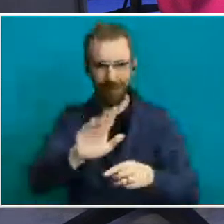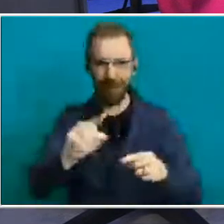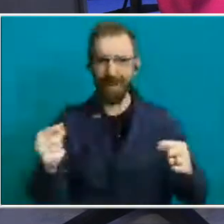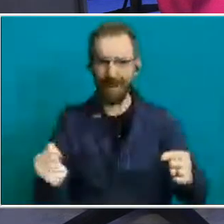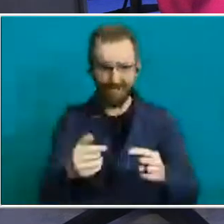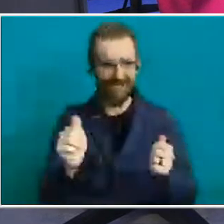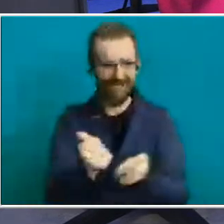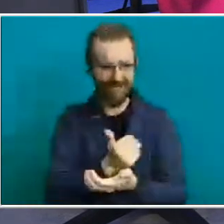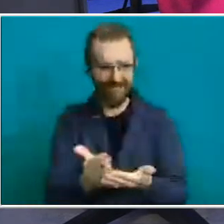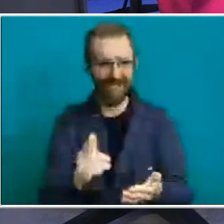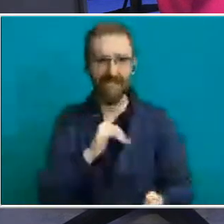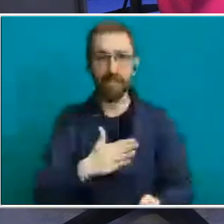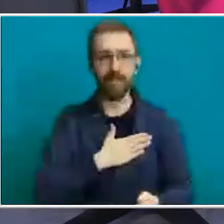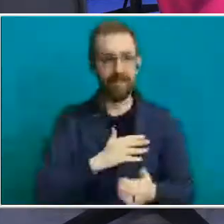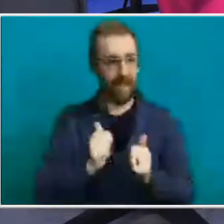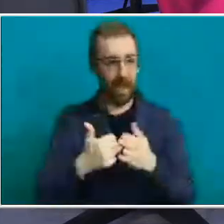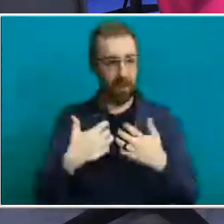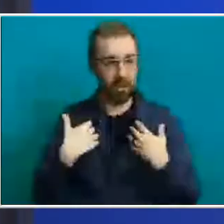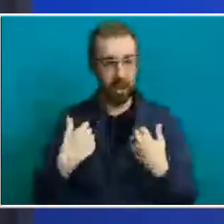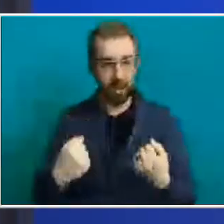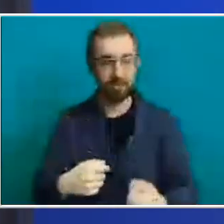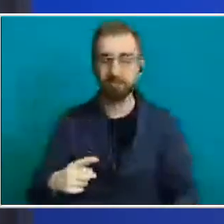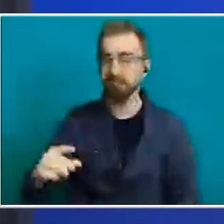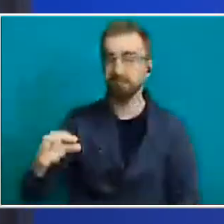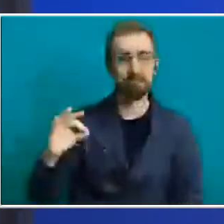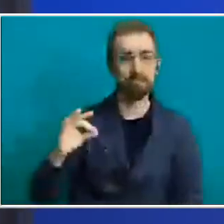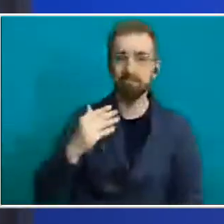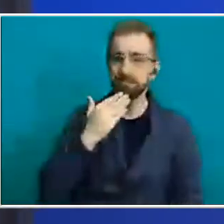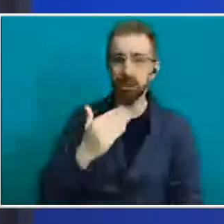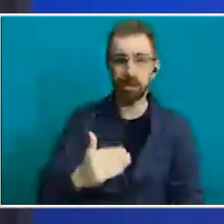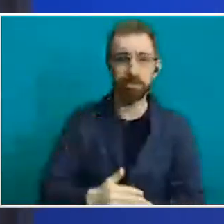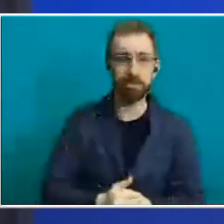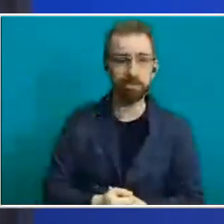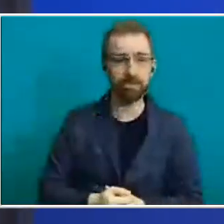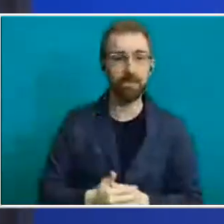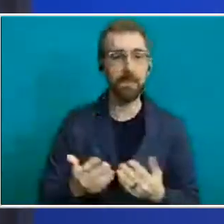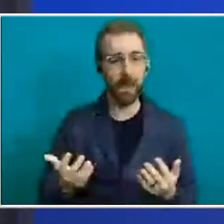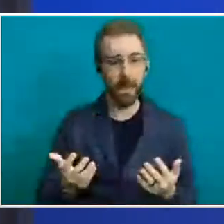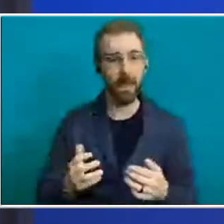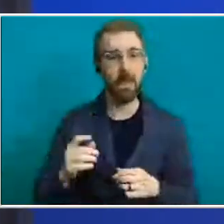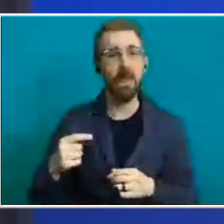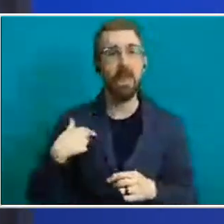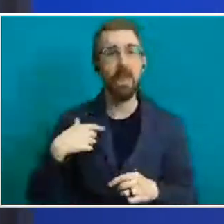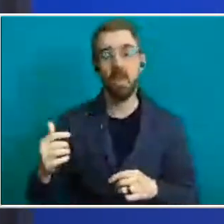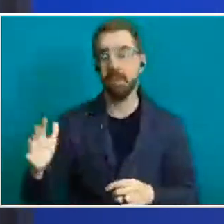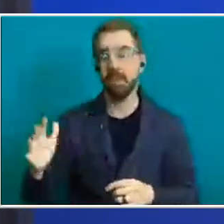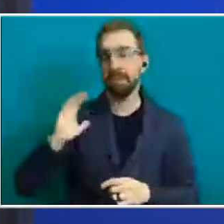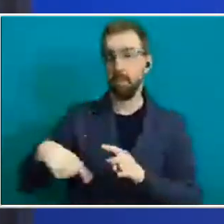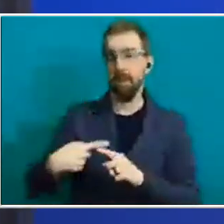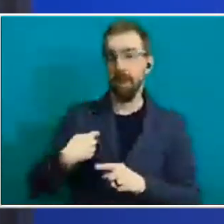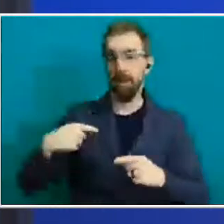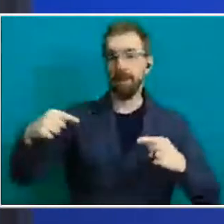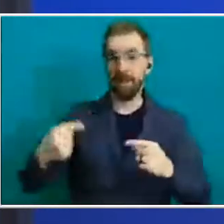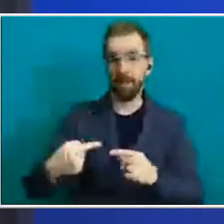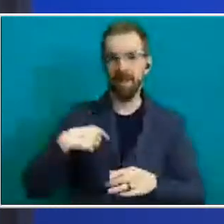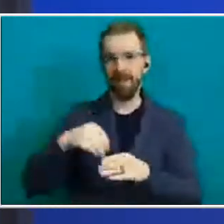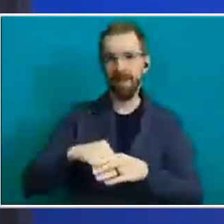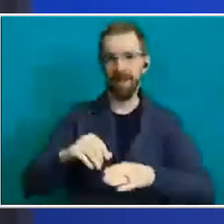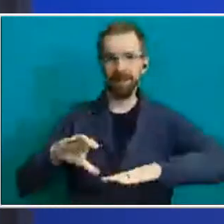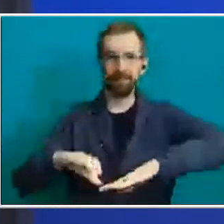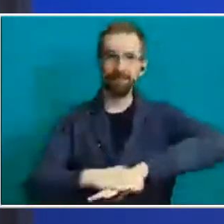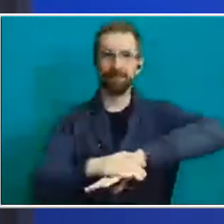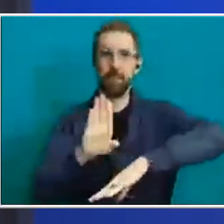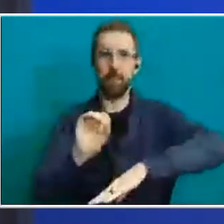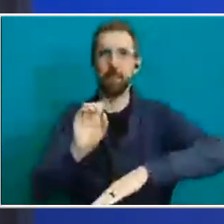it. How's recovery going? It's going great. Well, back when I got injured, I was in a boot for a while, as he was saying, and then